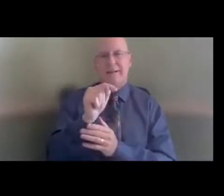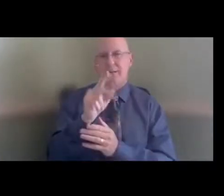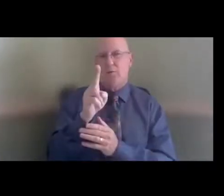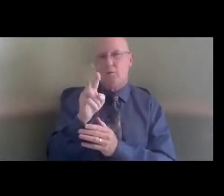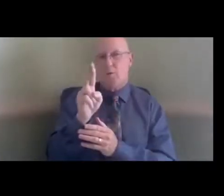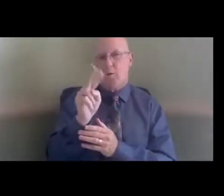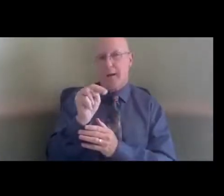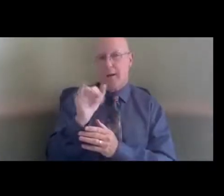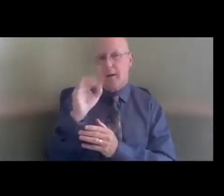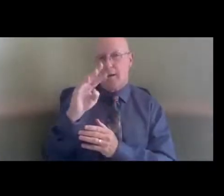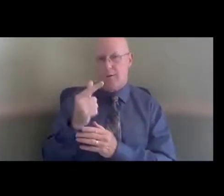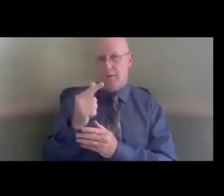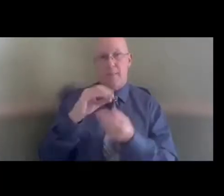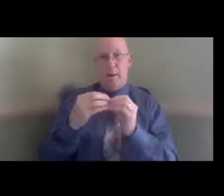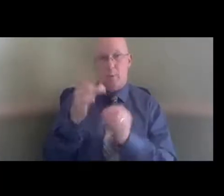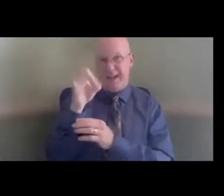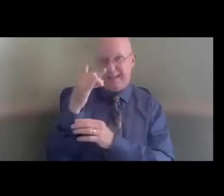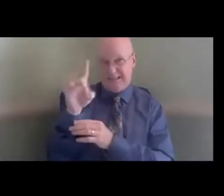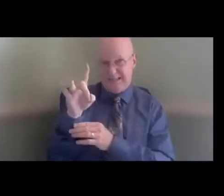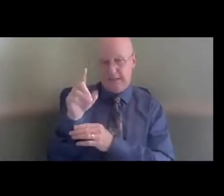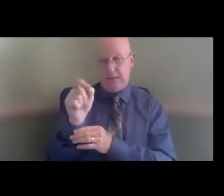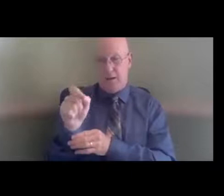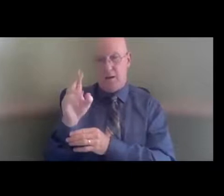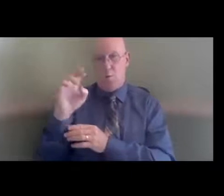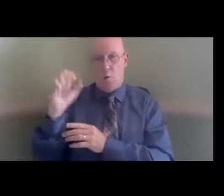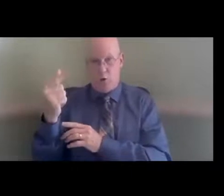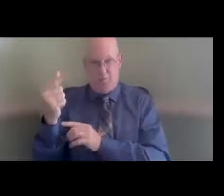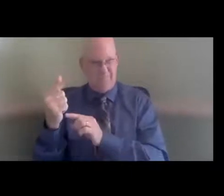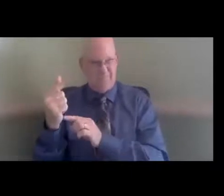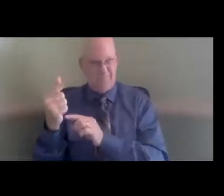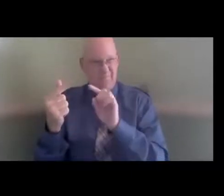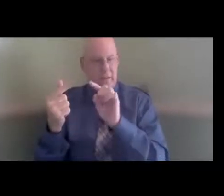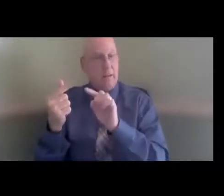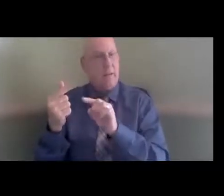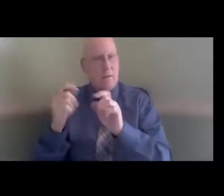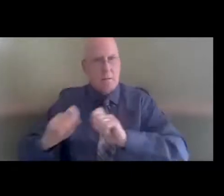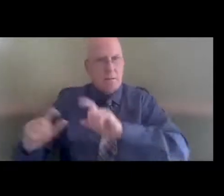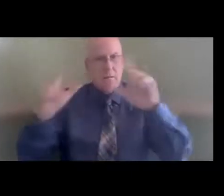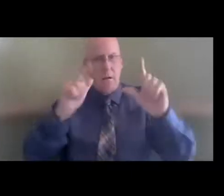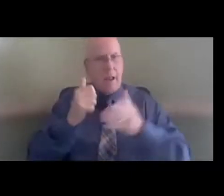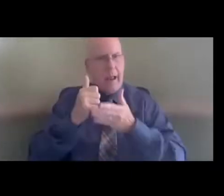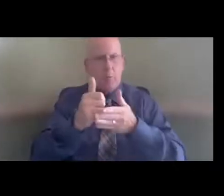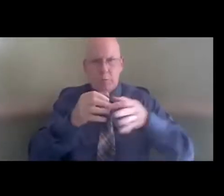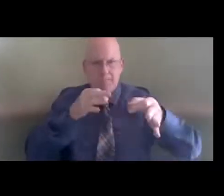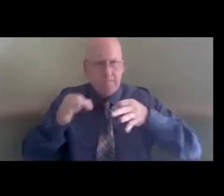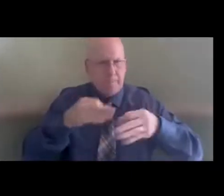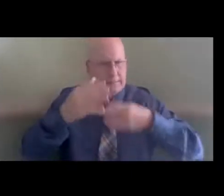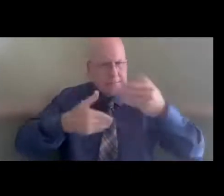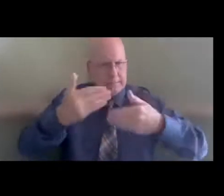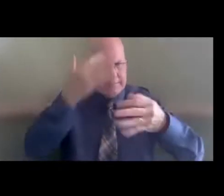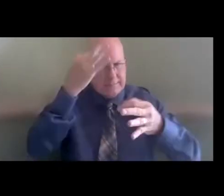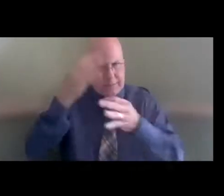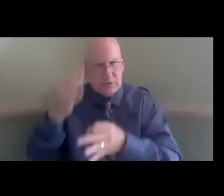TURNING, and the number 18.org to help you navigate all these different decisions. It is not intended to